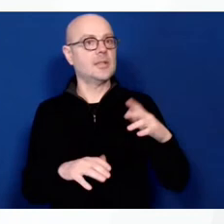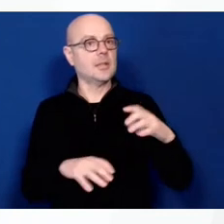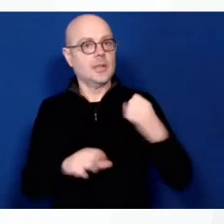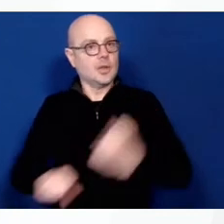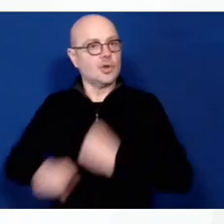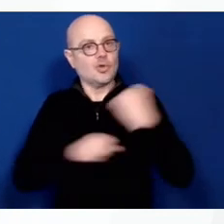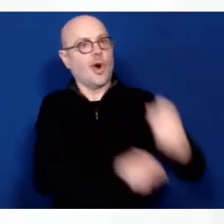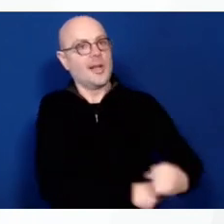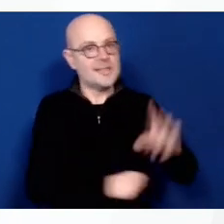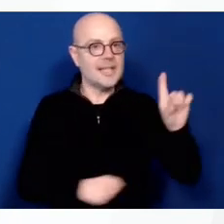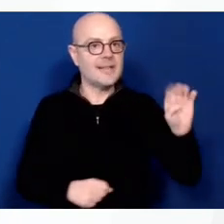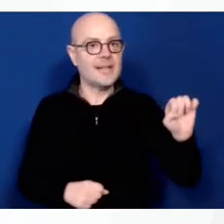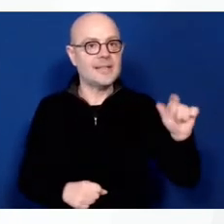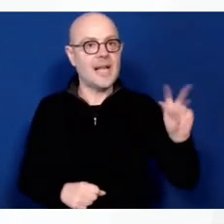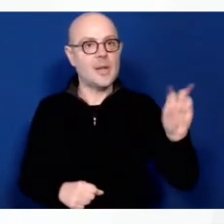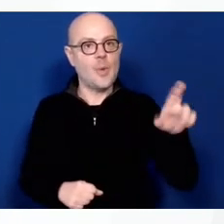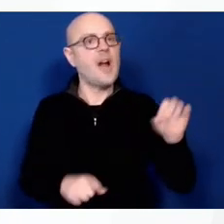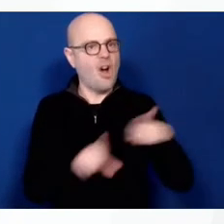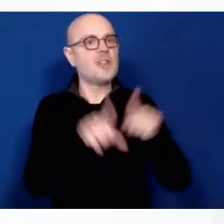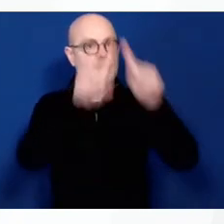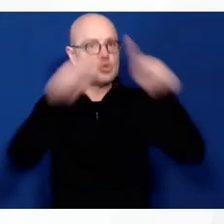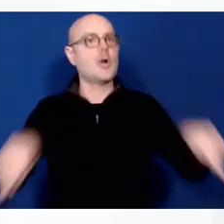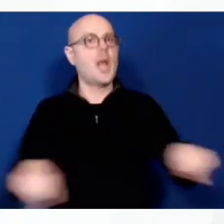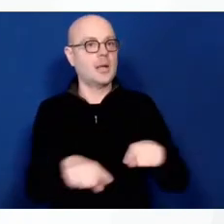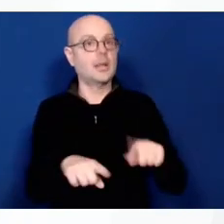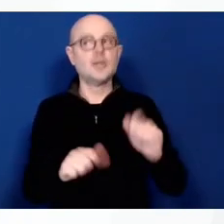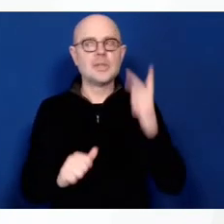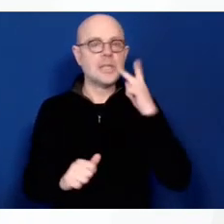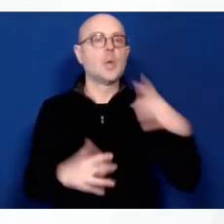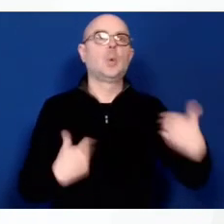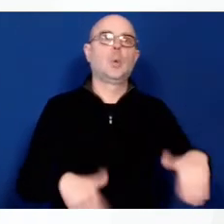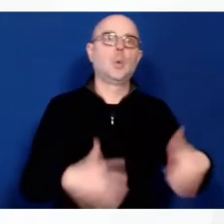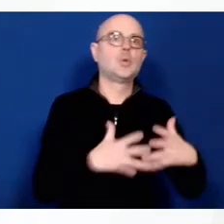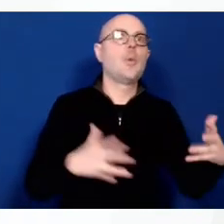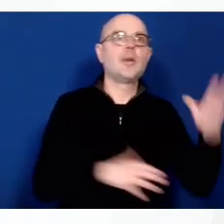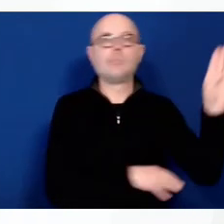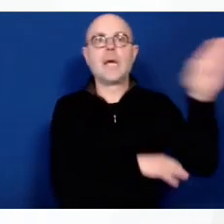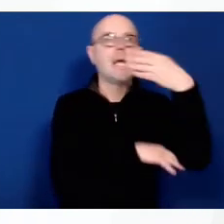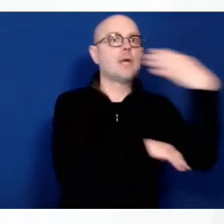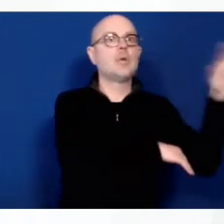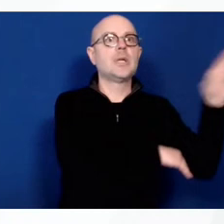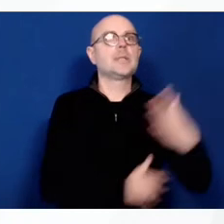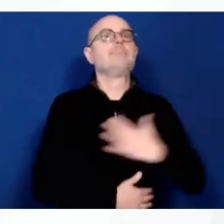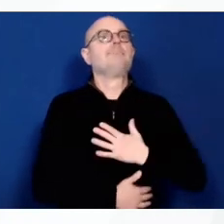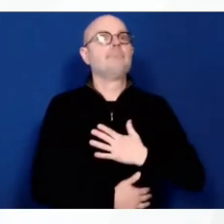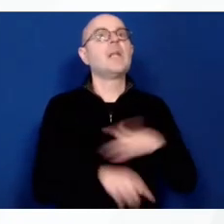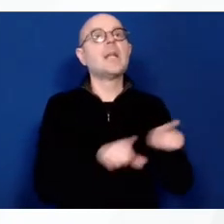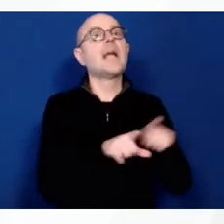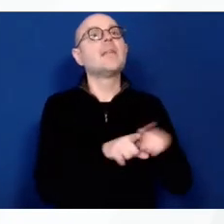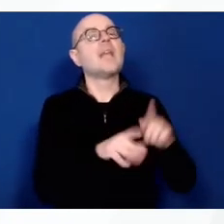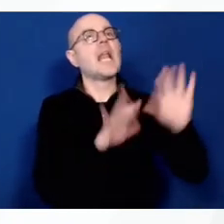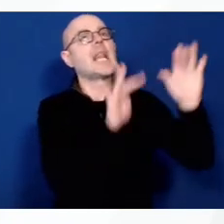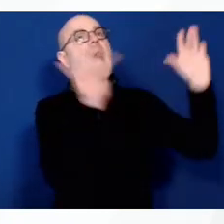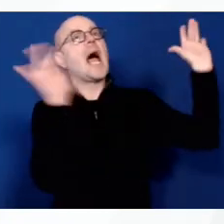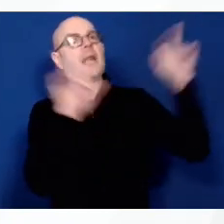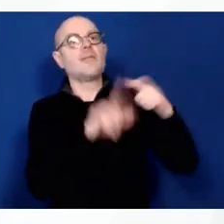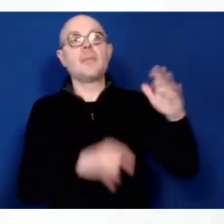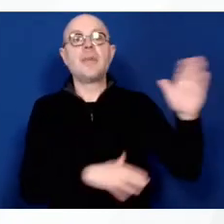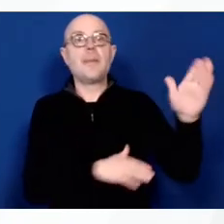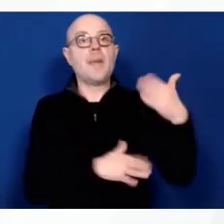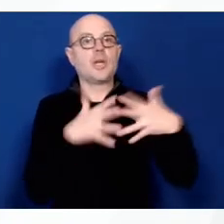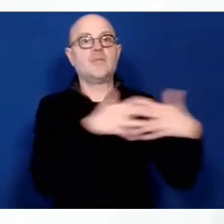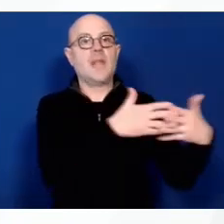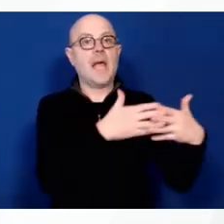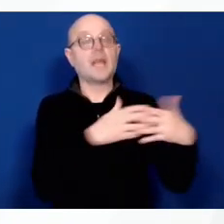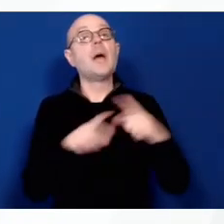the Delaware drips with patriotism, like the beams of light that stream from the American flag, Lawrence's scene is